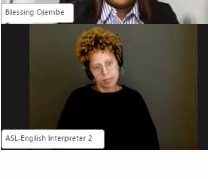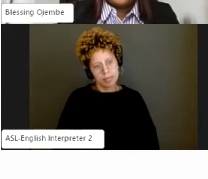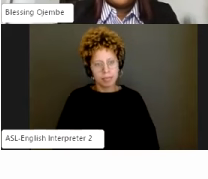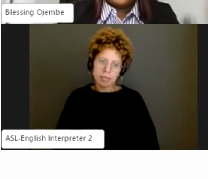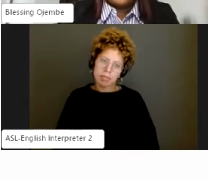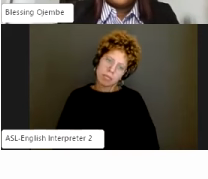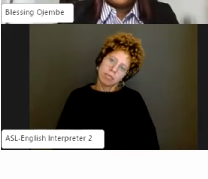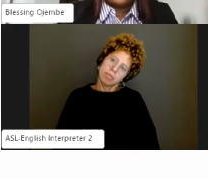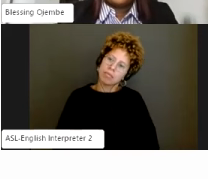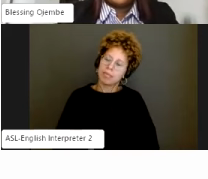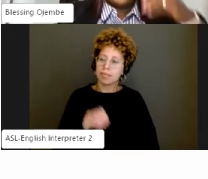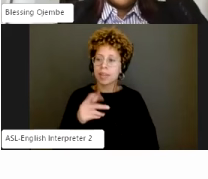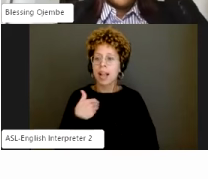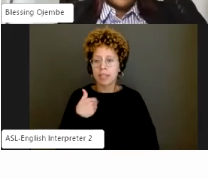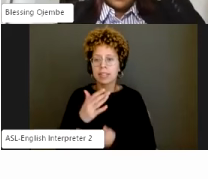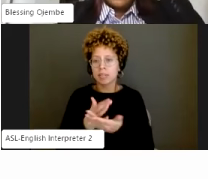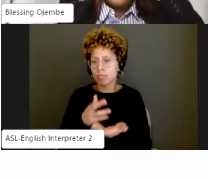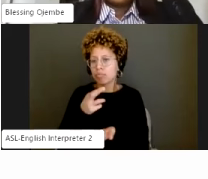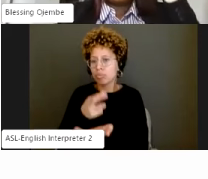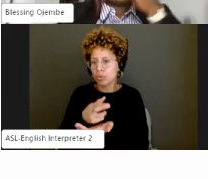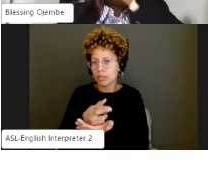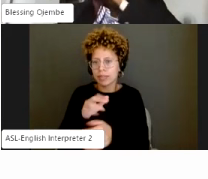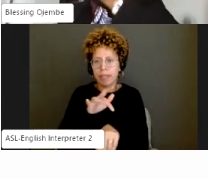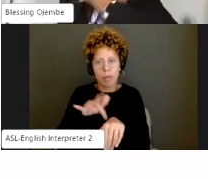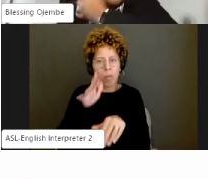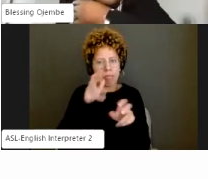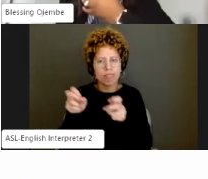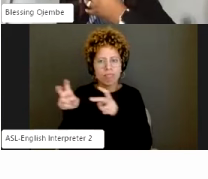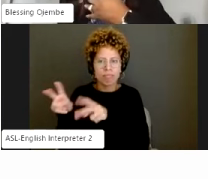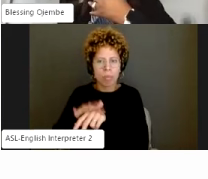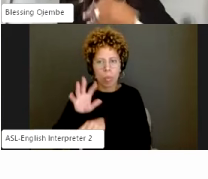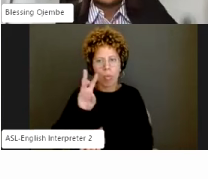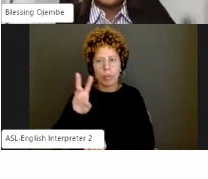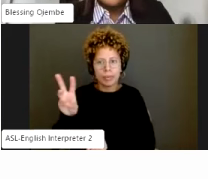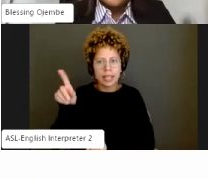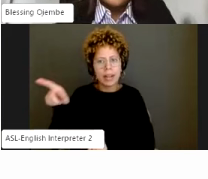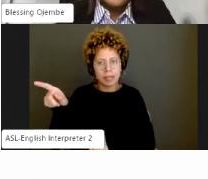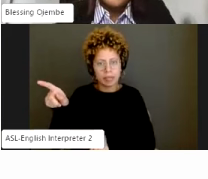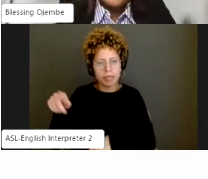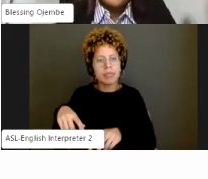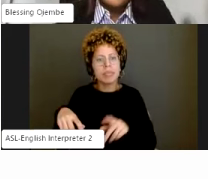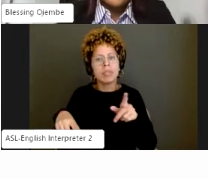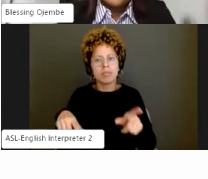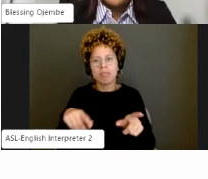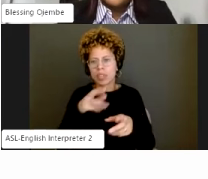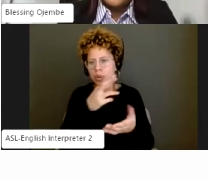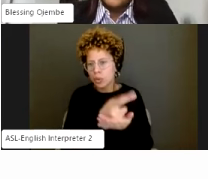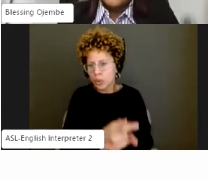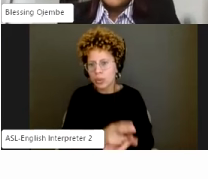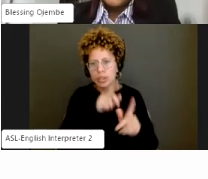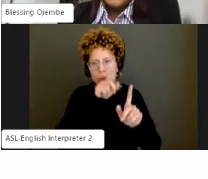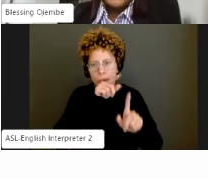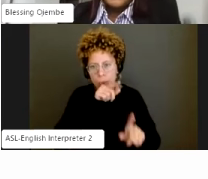I just wanted, there are some resources. I will put this up on our website after. Some people were talking about sort of resources and reporting. There